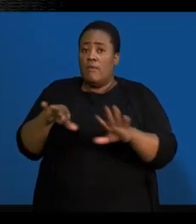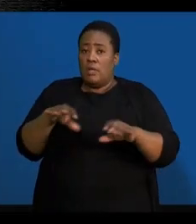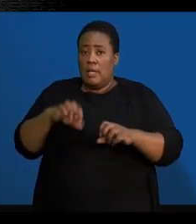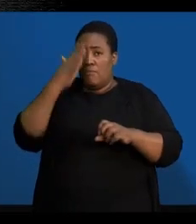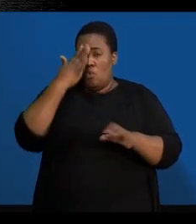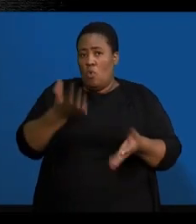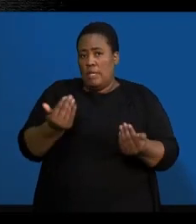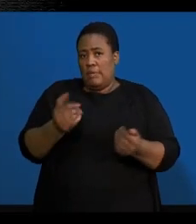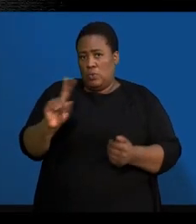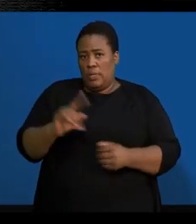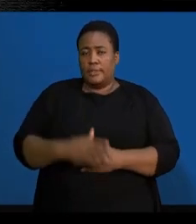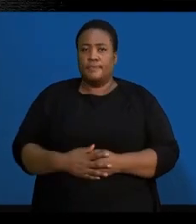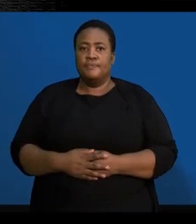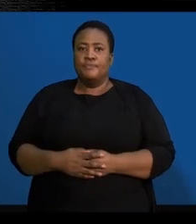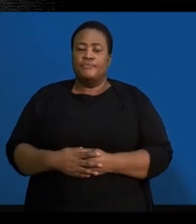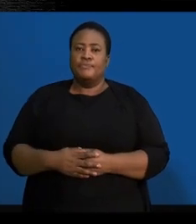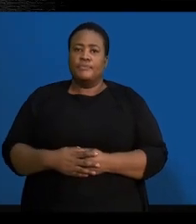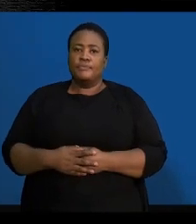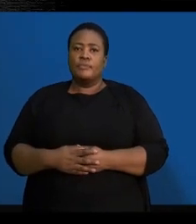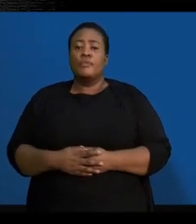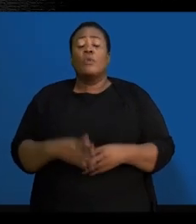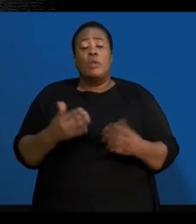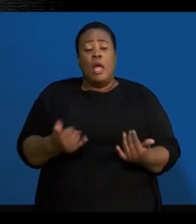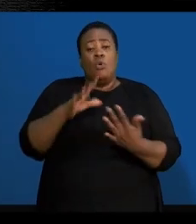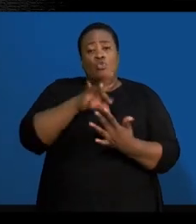Okay, let's move on to the choices. Now, it's